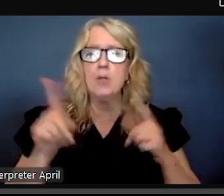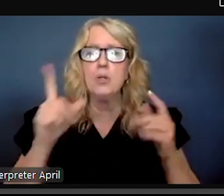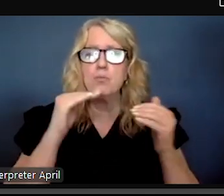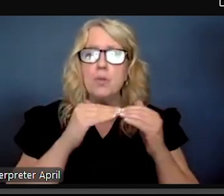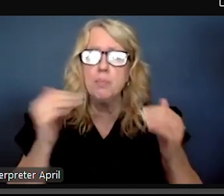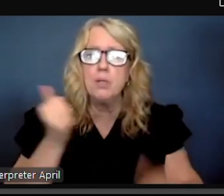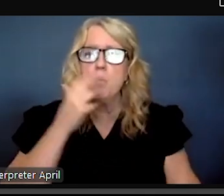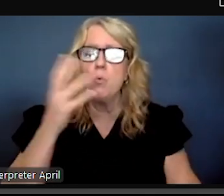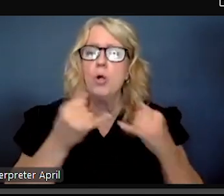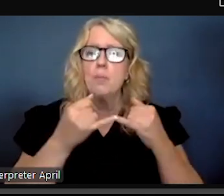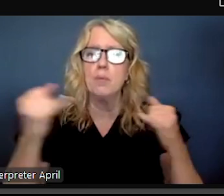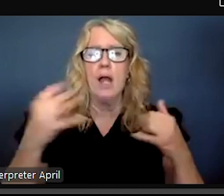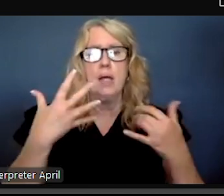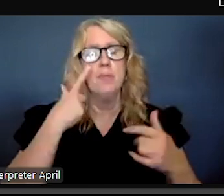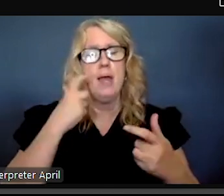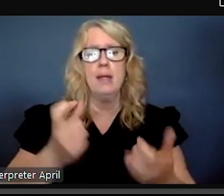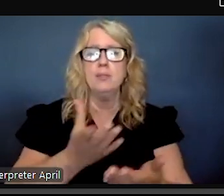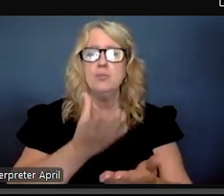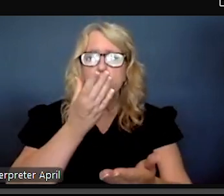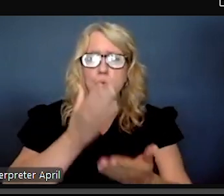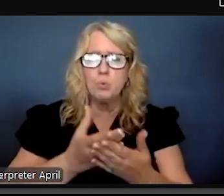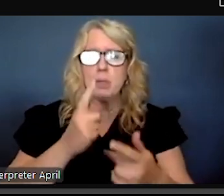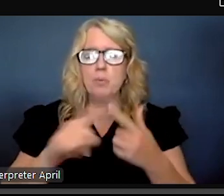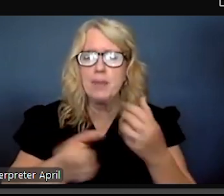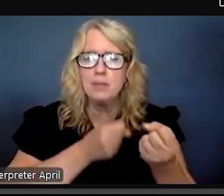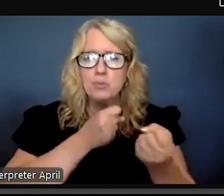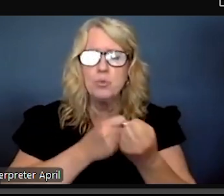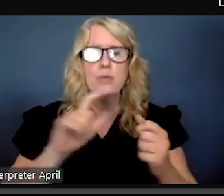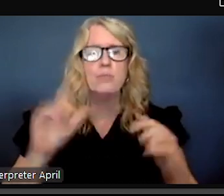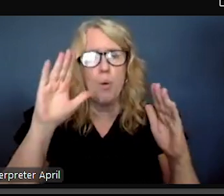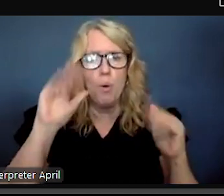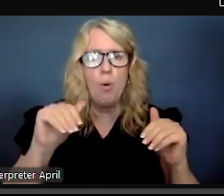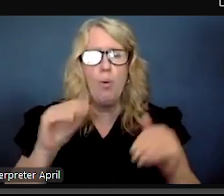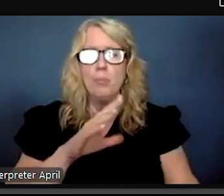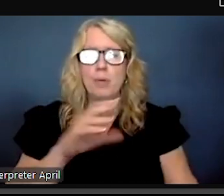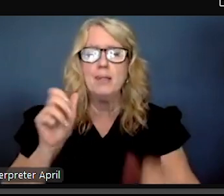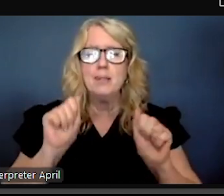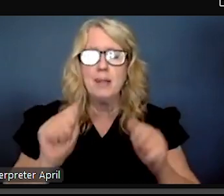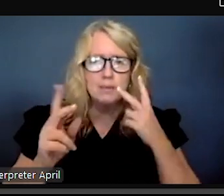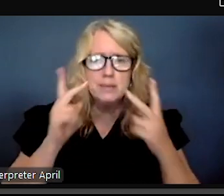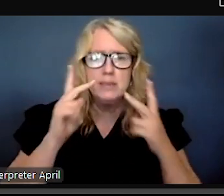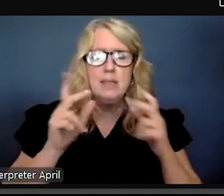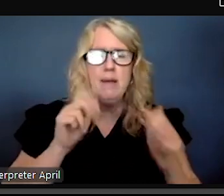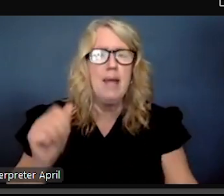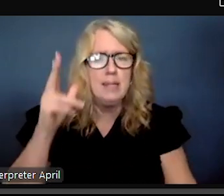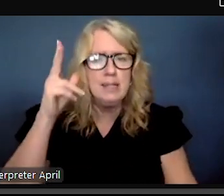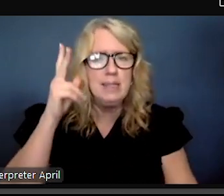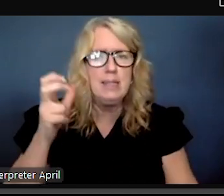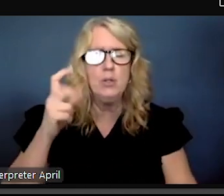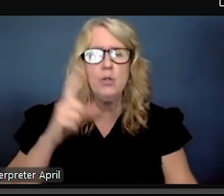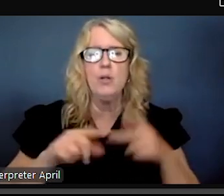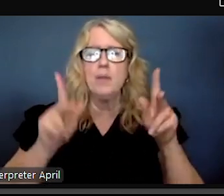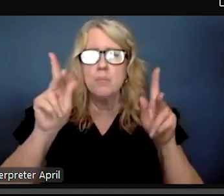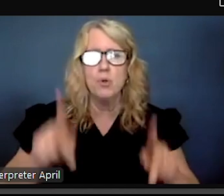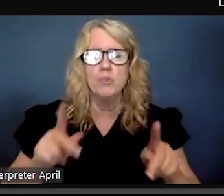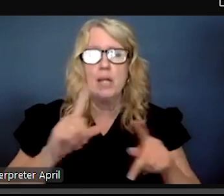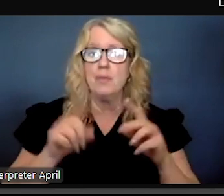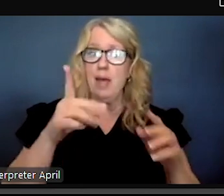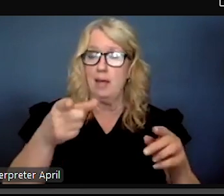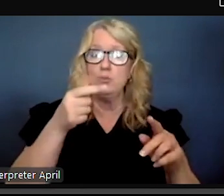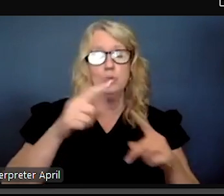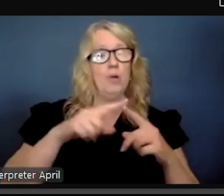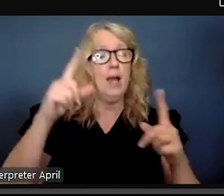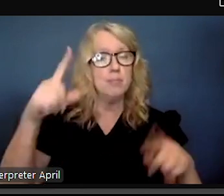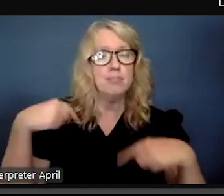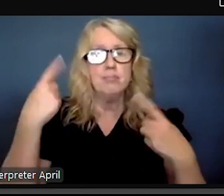Line being a credible source of hope, and being able to see and hear someone who had been where you